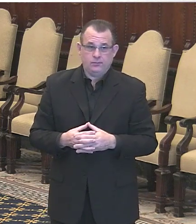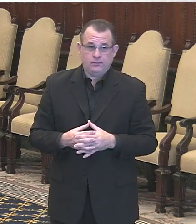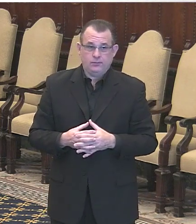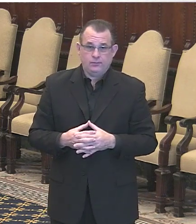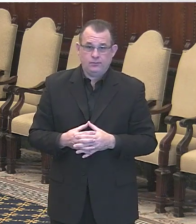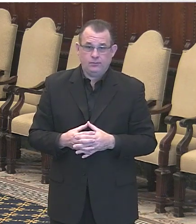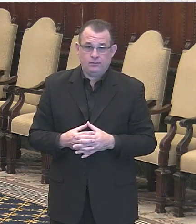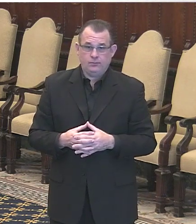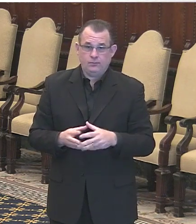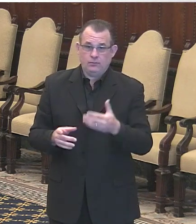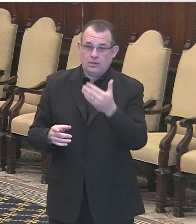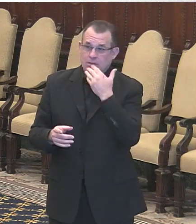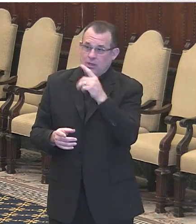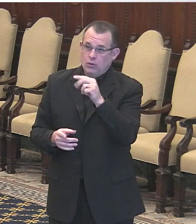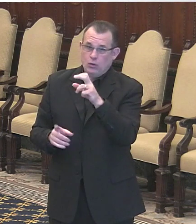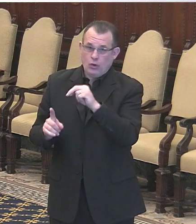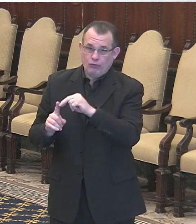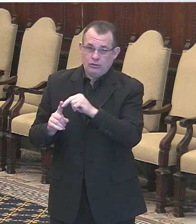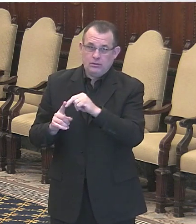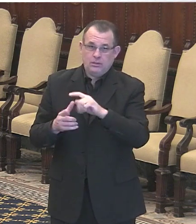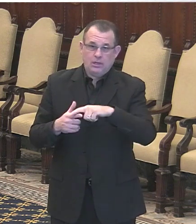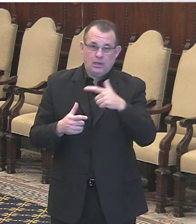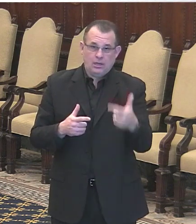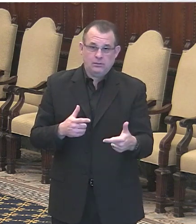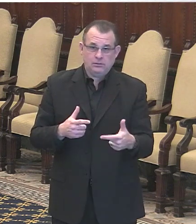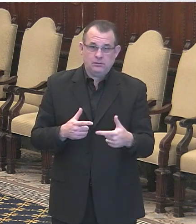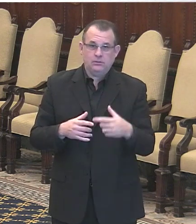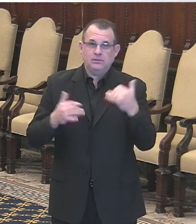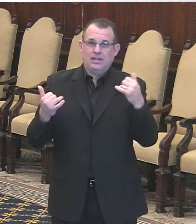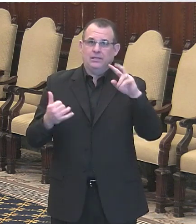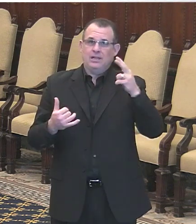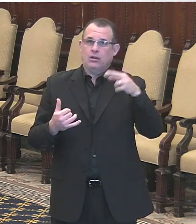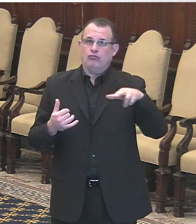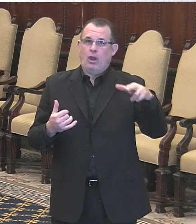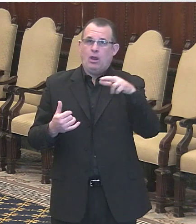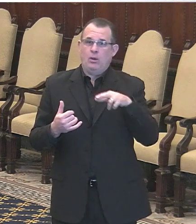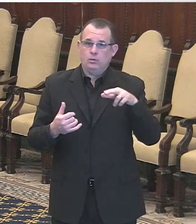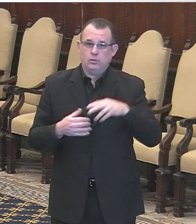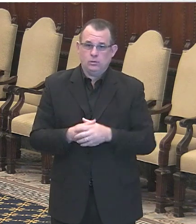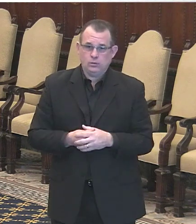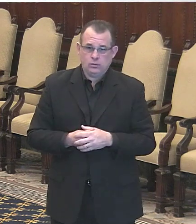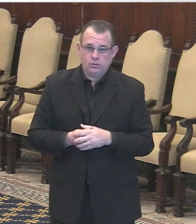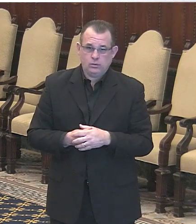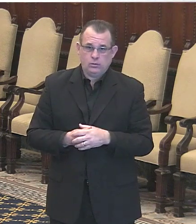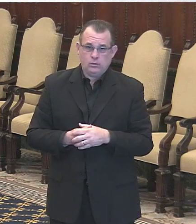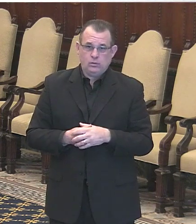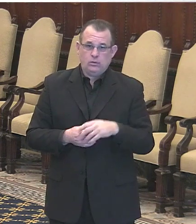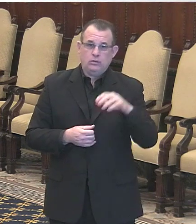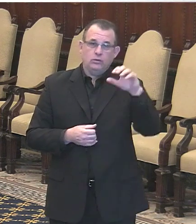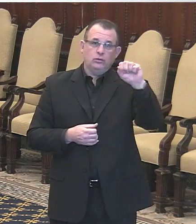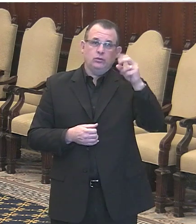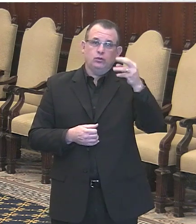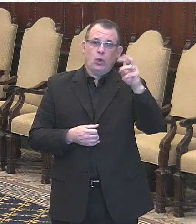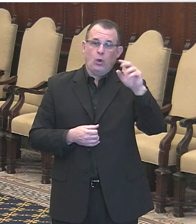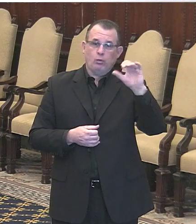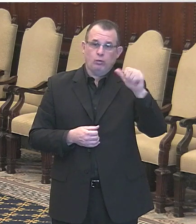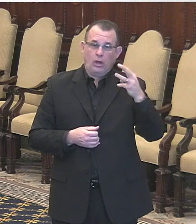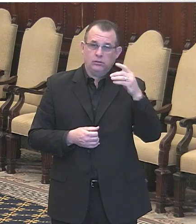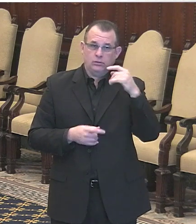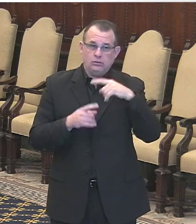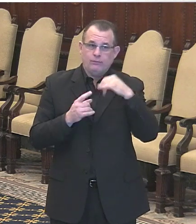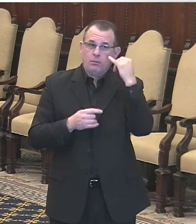Great, thank you, Laura. We're going to move to our second round of questions now and back to Sean Walsh at the Inquirer.